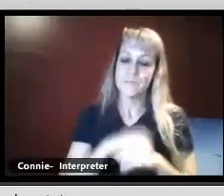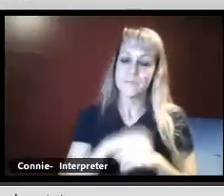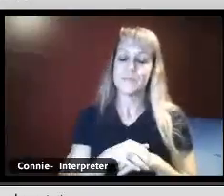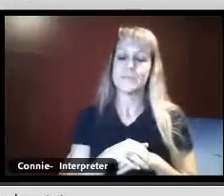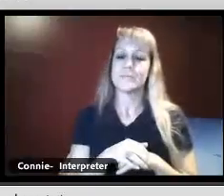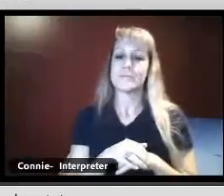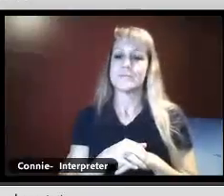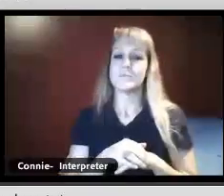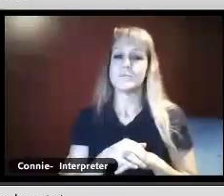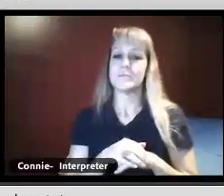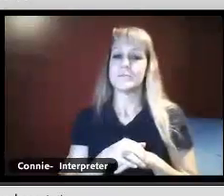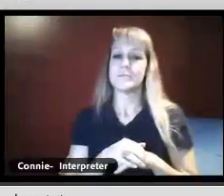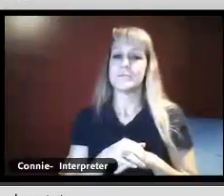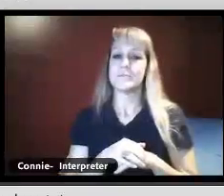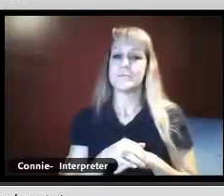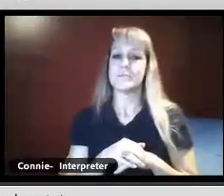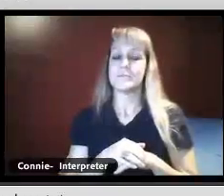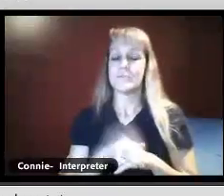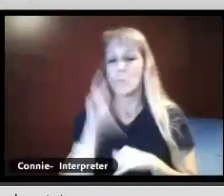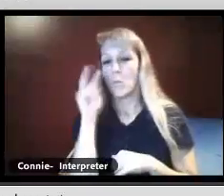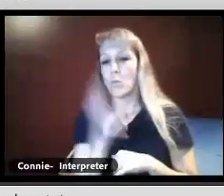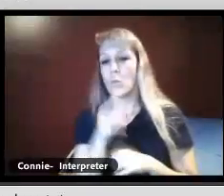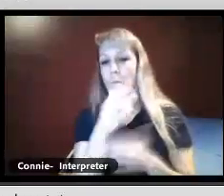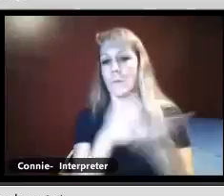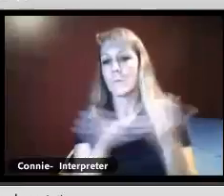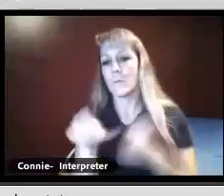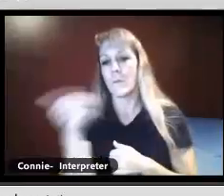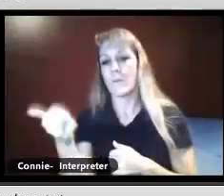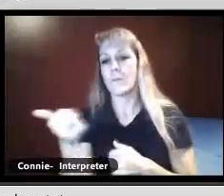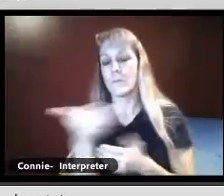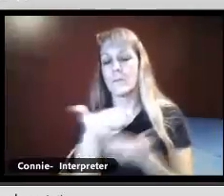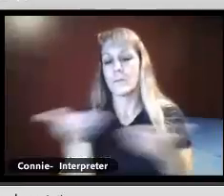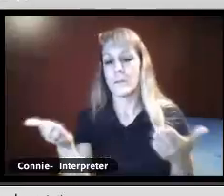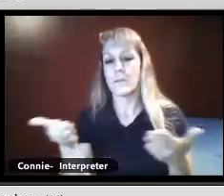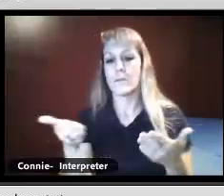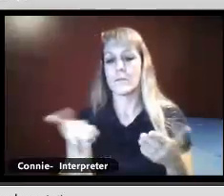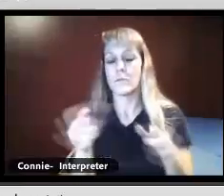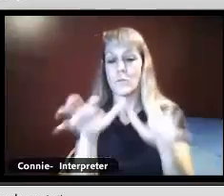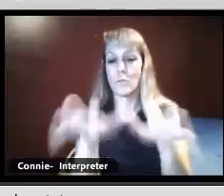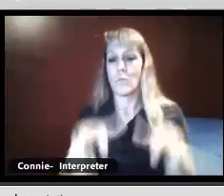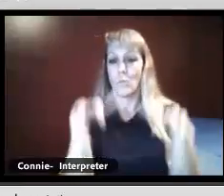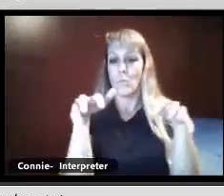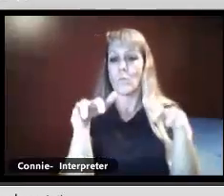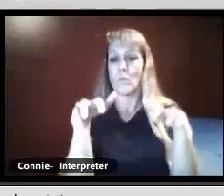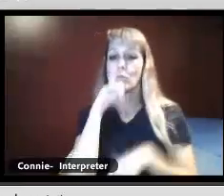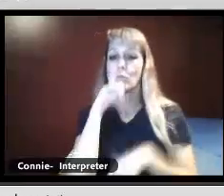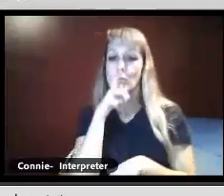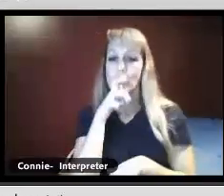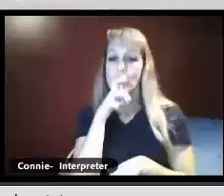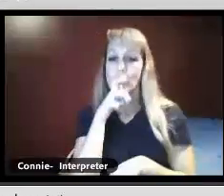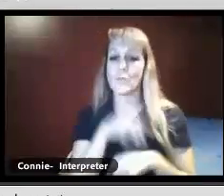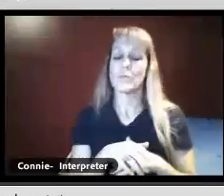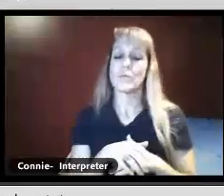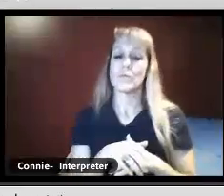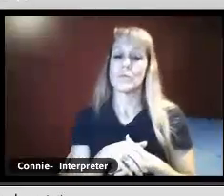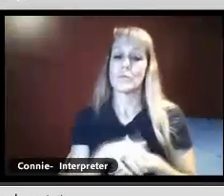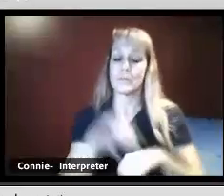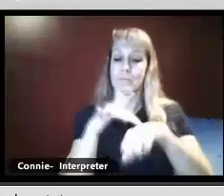to look at some of the other facets here, particularly audience. So if you click